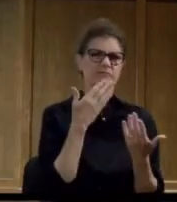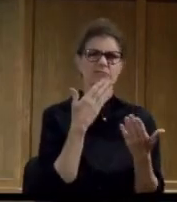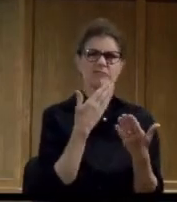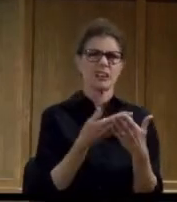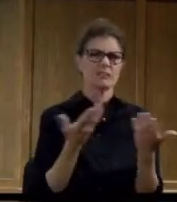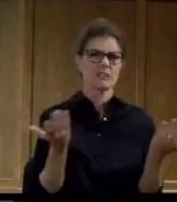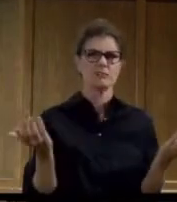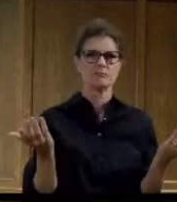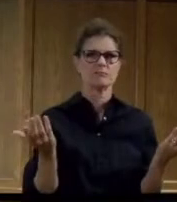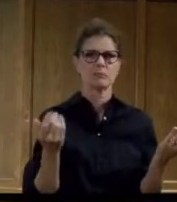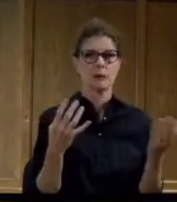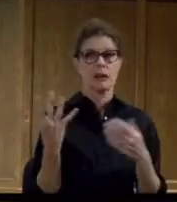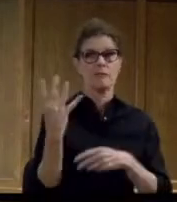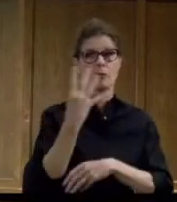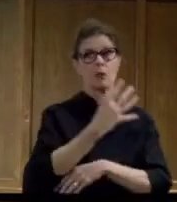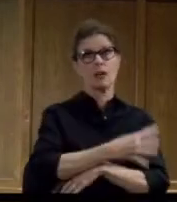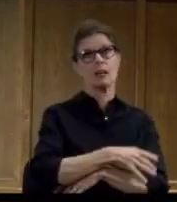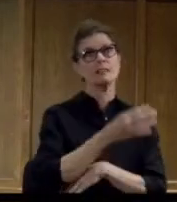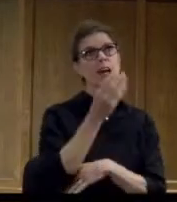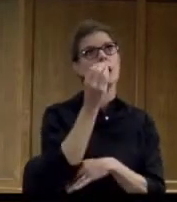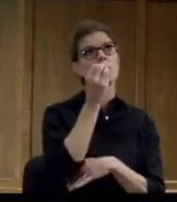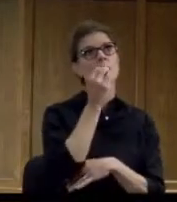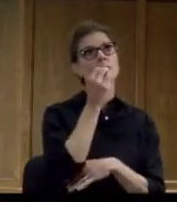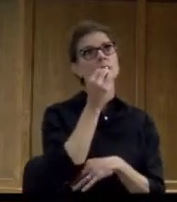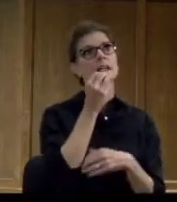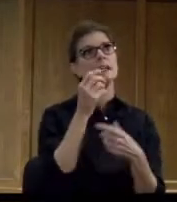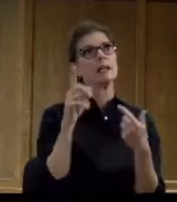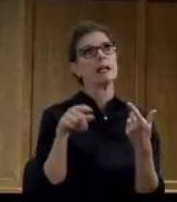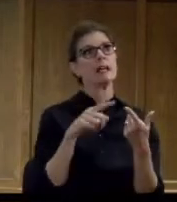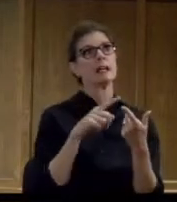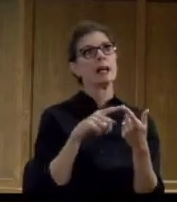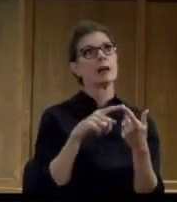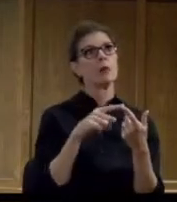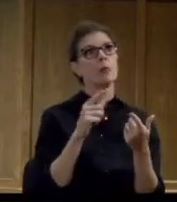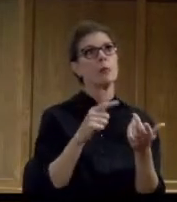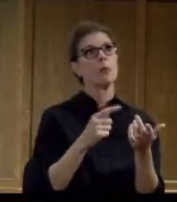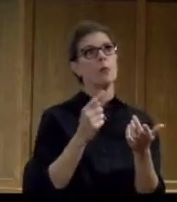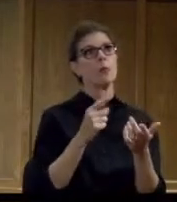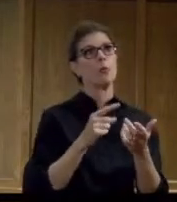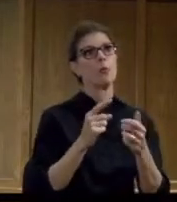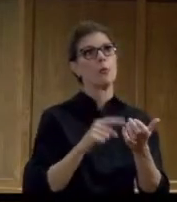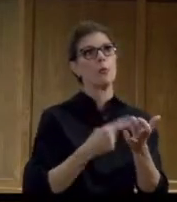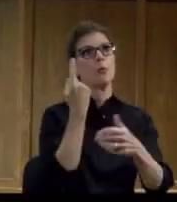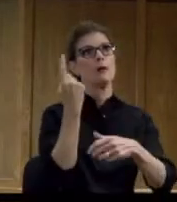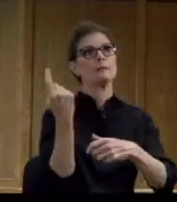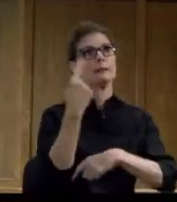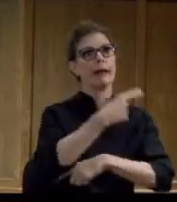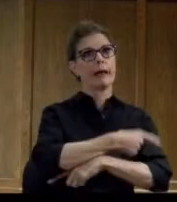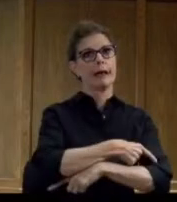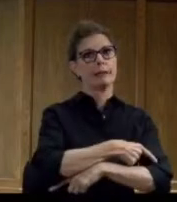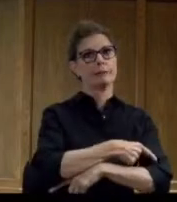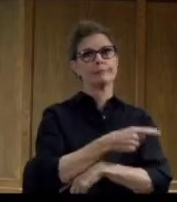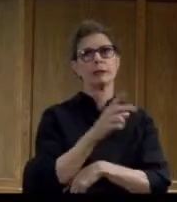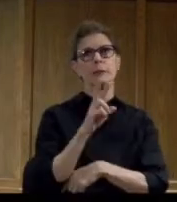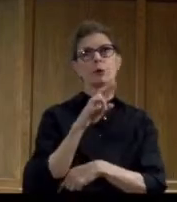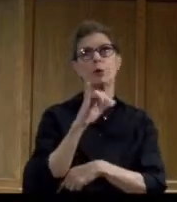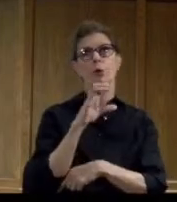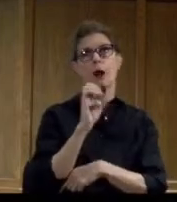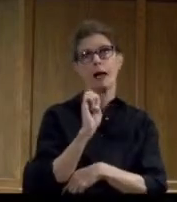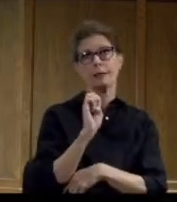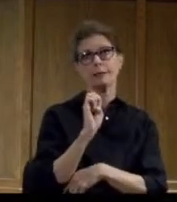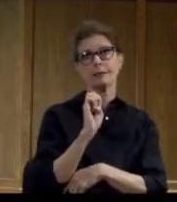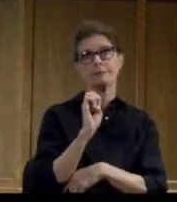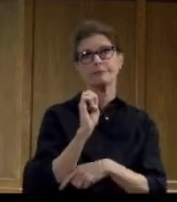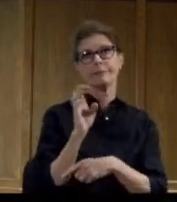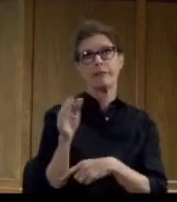4-day stretch where I was eating one meal a day. It consisted of a little bit of rice, a little bit of fish, and a lot of